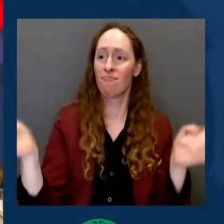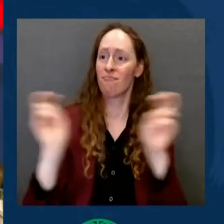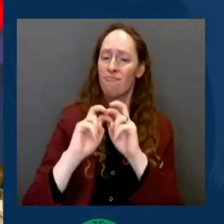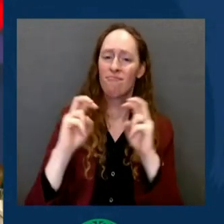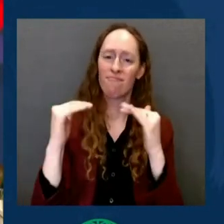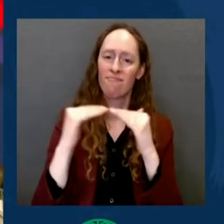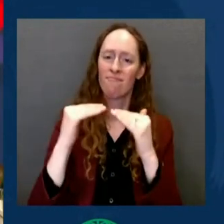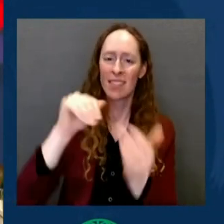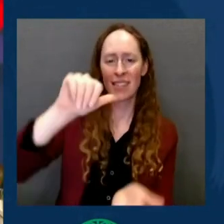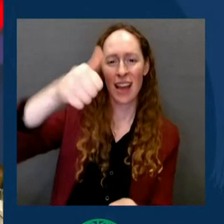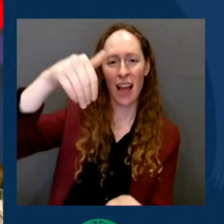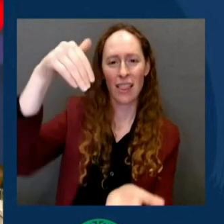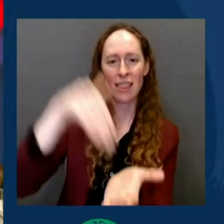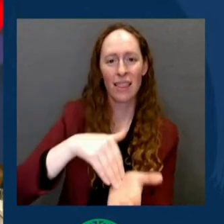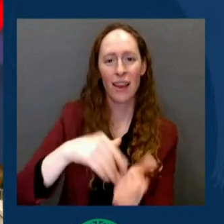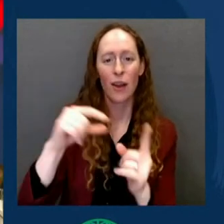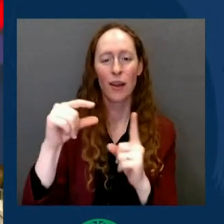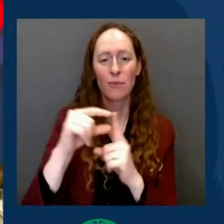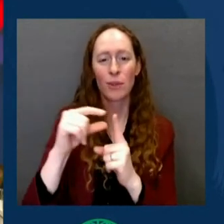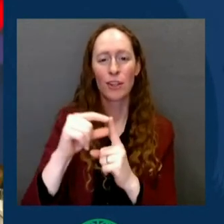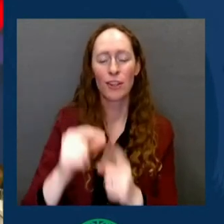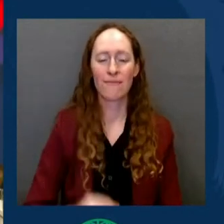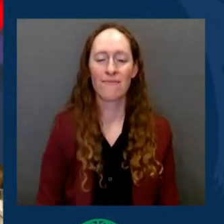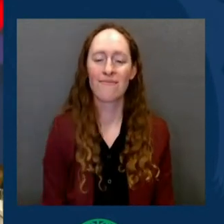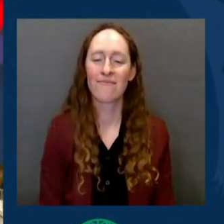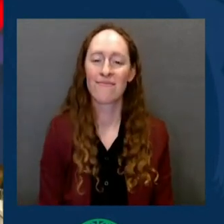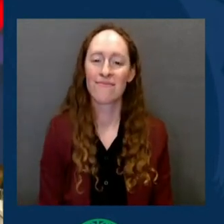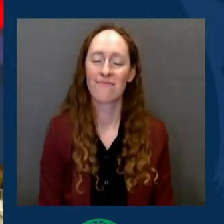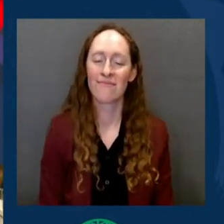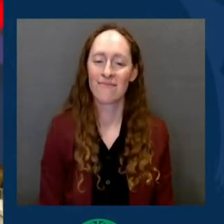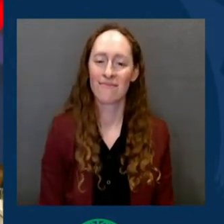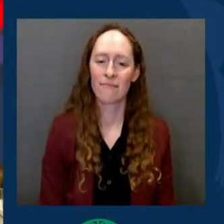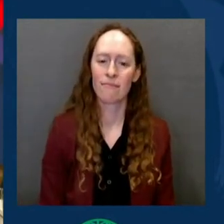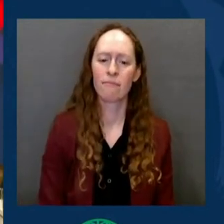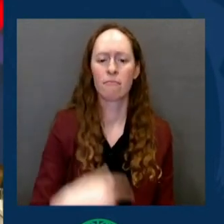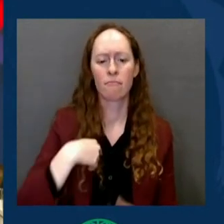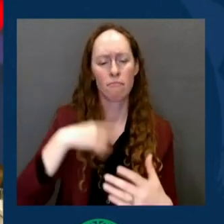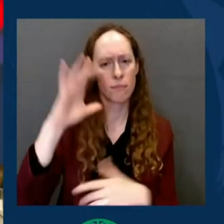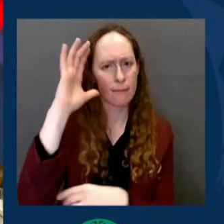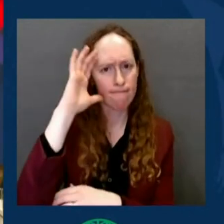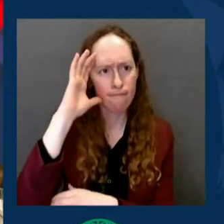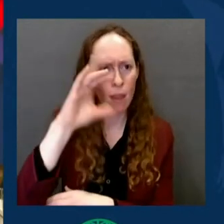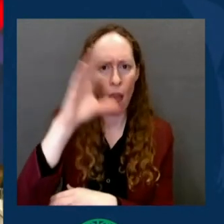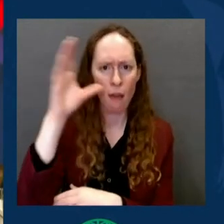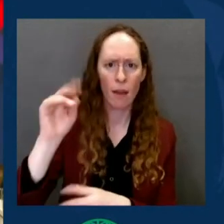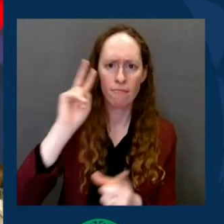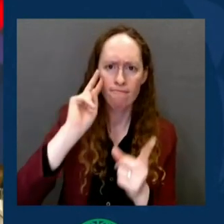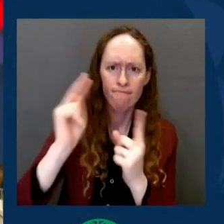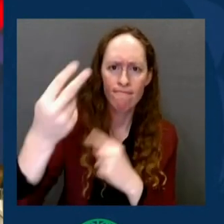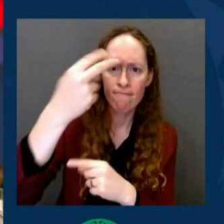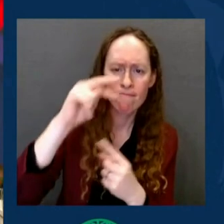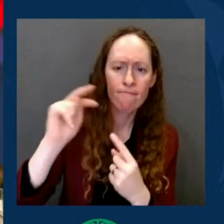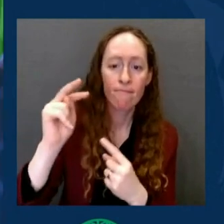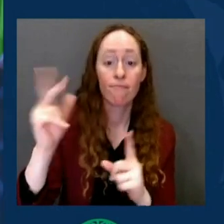the President of Senegal, the Chairperson of the African Union, President Macky Sall. Monsieur le Président, Nicolas Tabou.